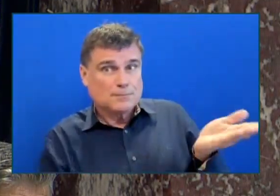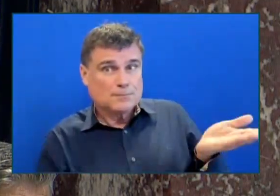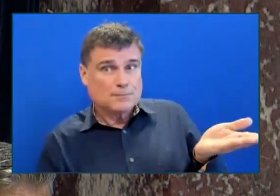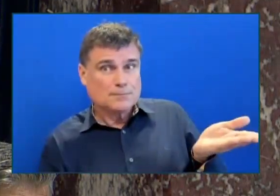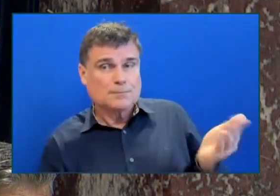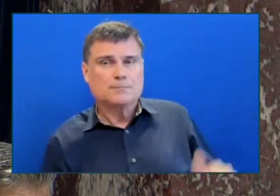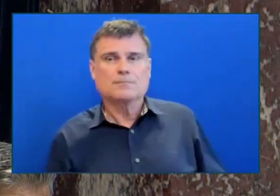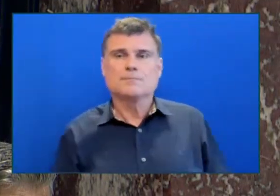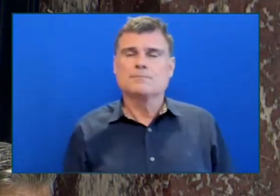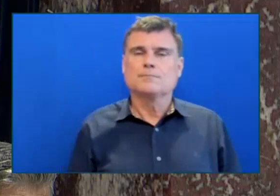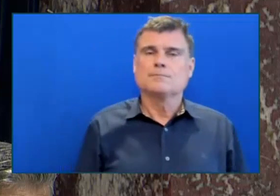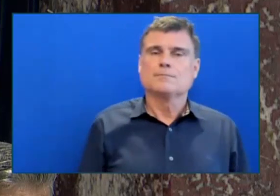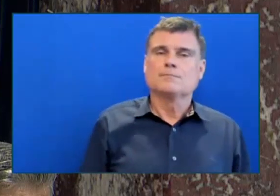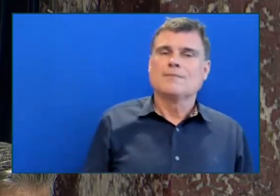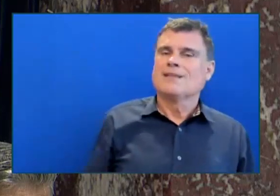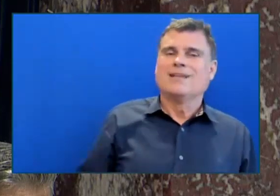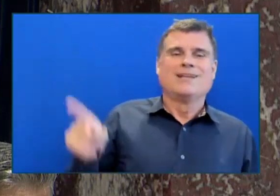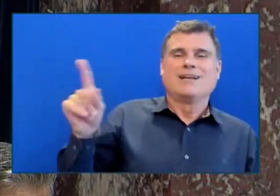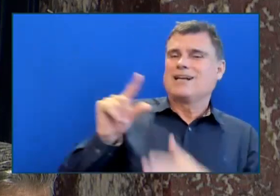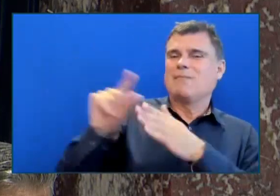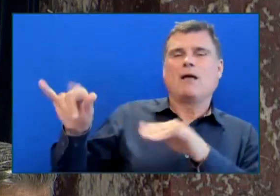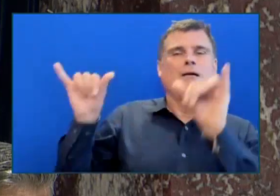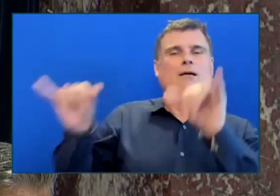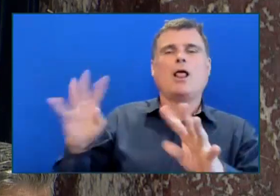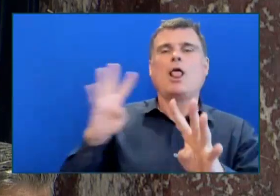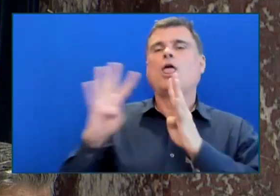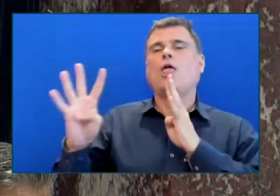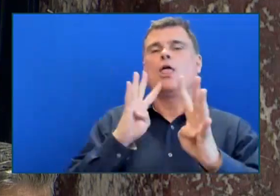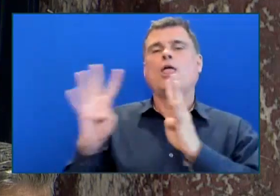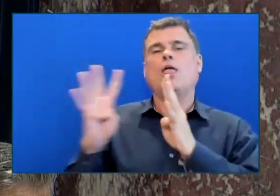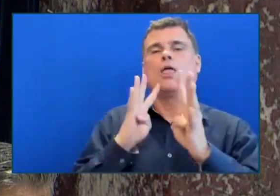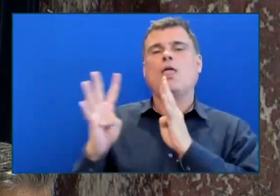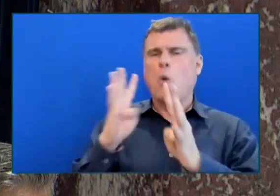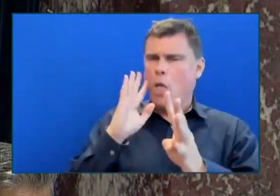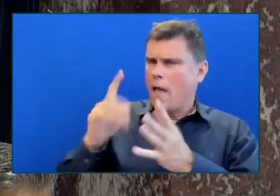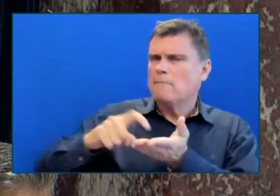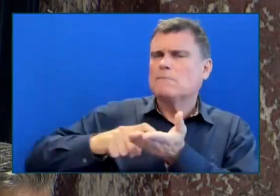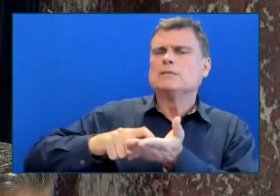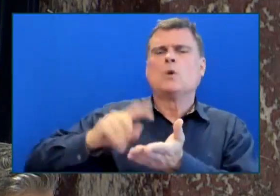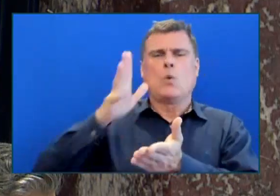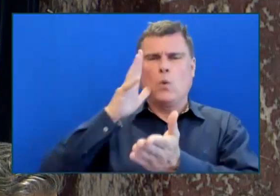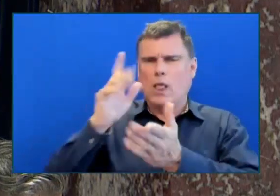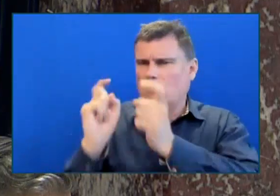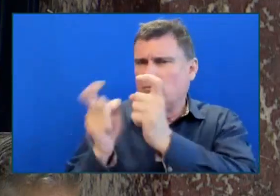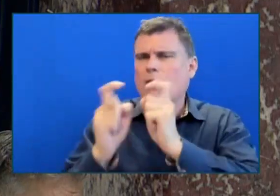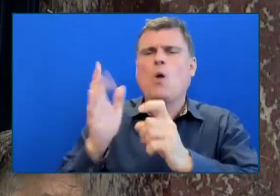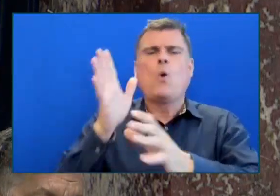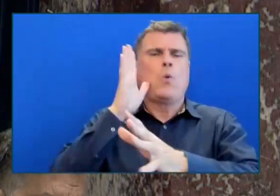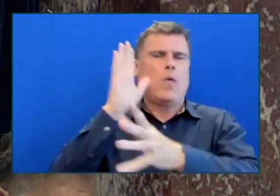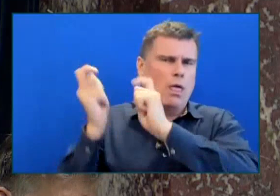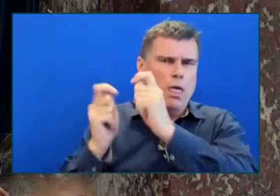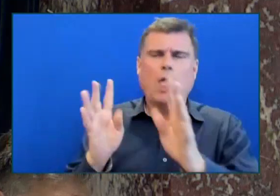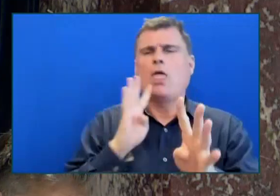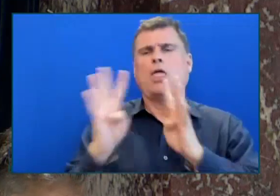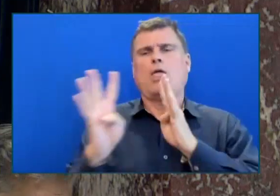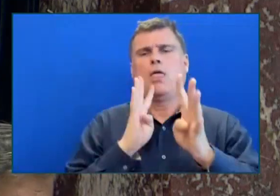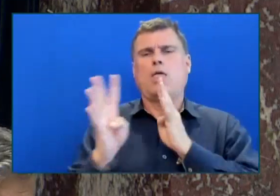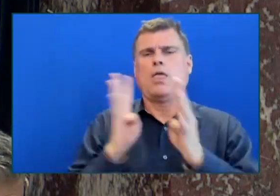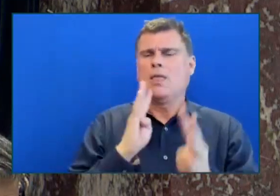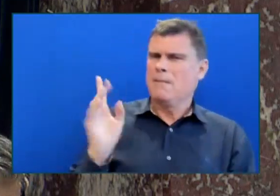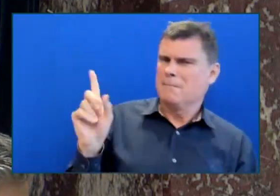problems in public education, but the reality that many school districts are facing in this province reflect a completely different